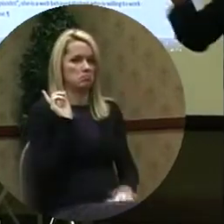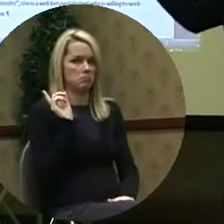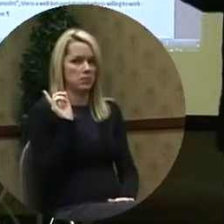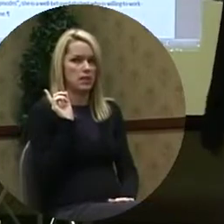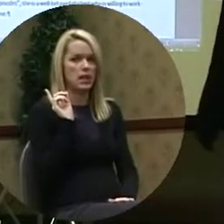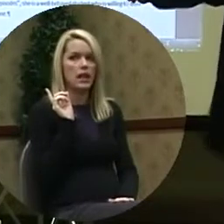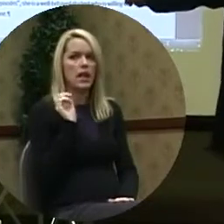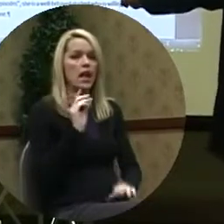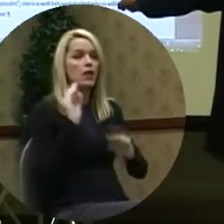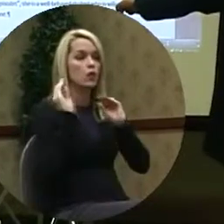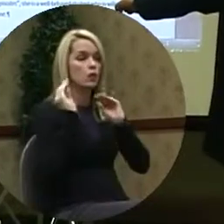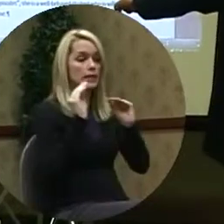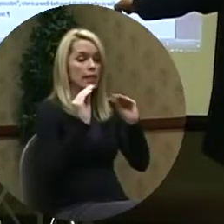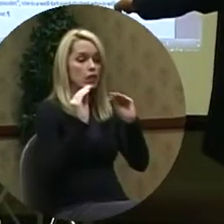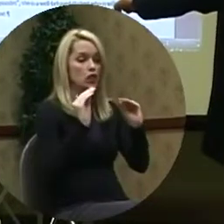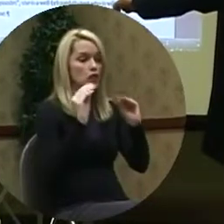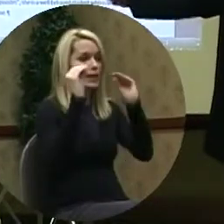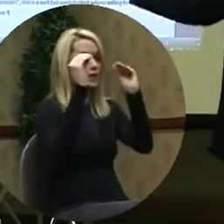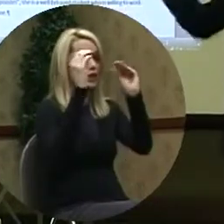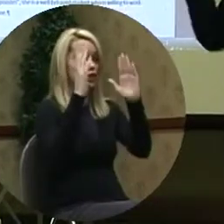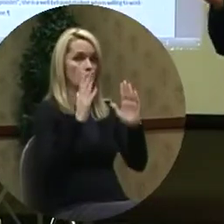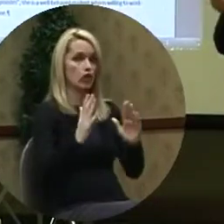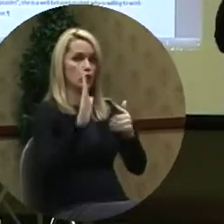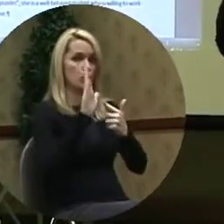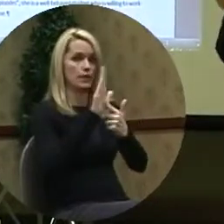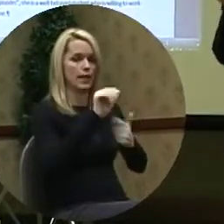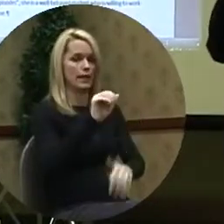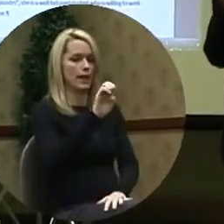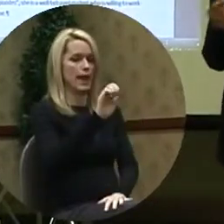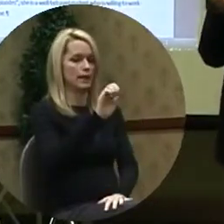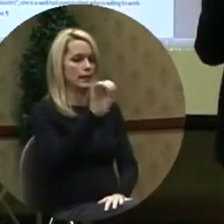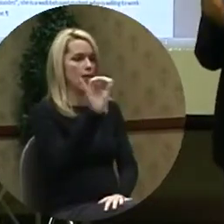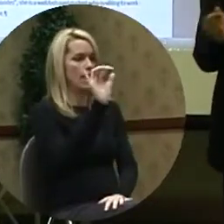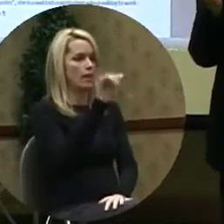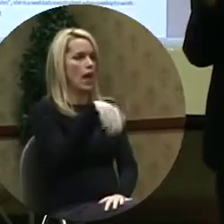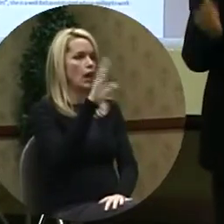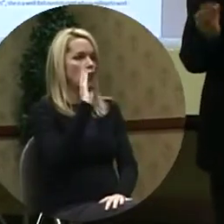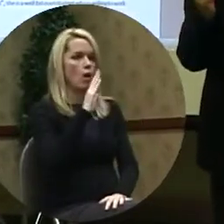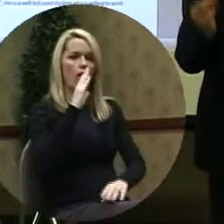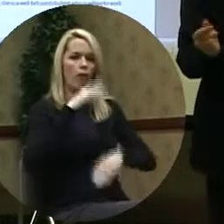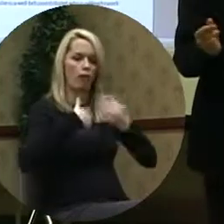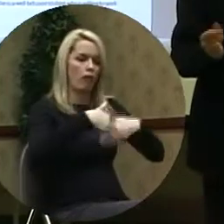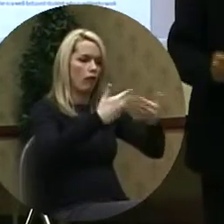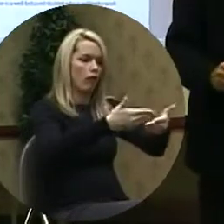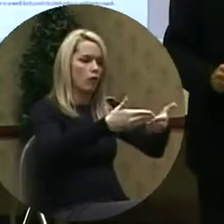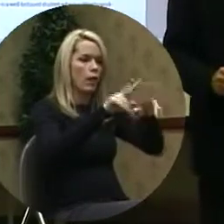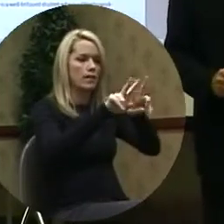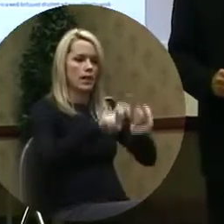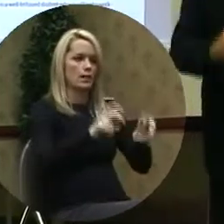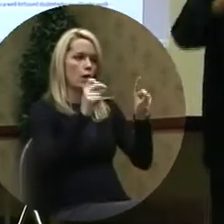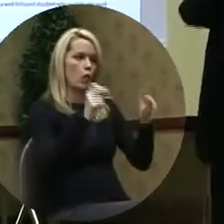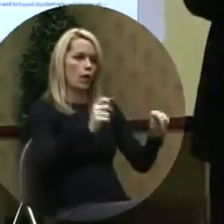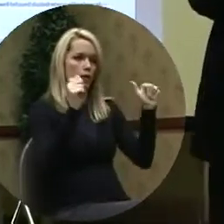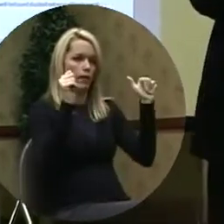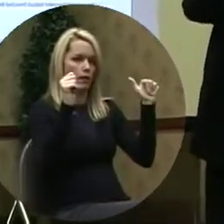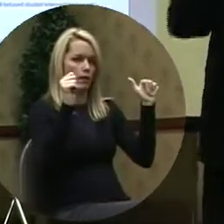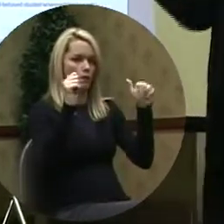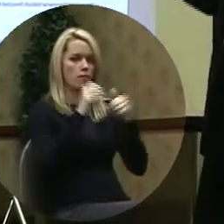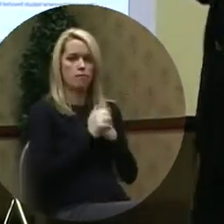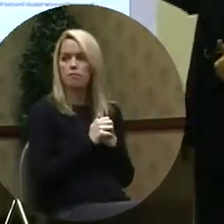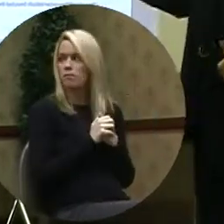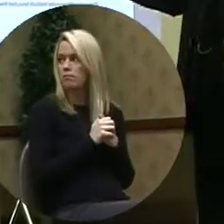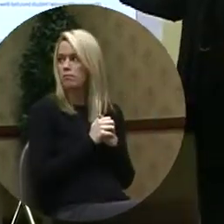to present cases like this, you're going to pop through an assessment pretty quickly. Now imagine that you